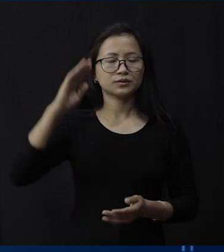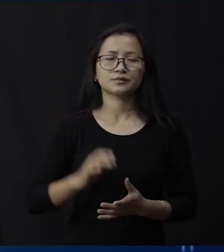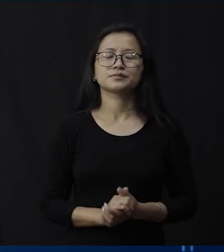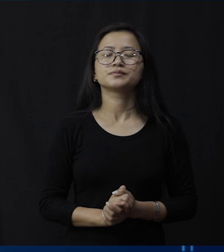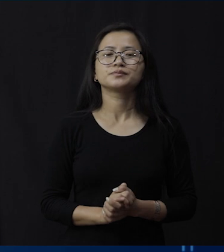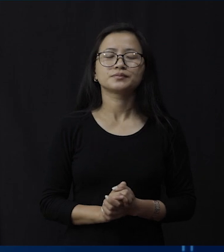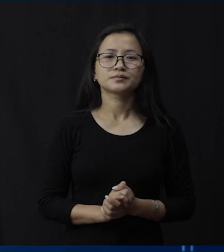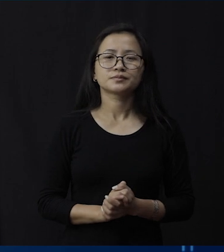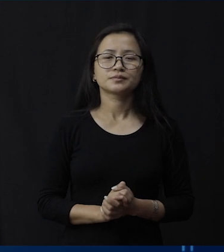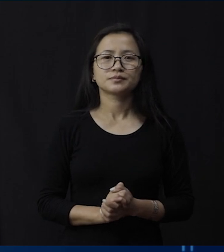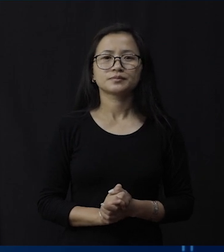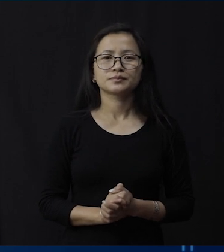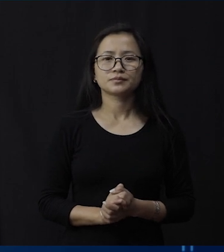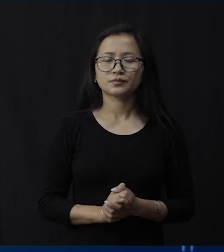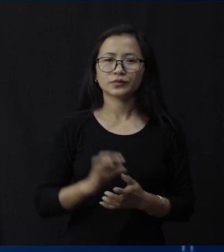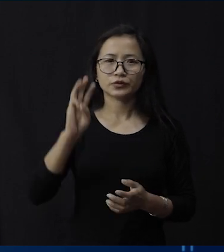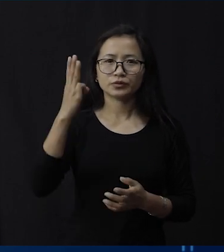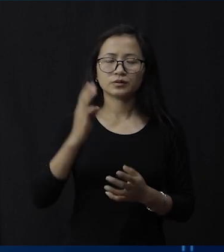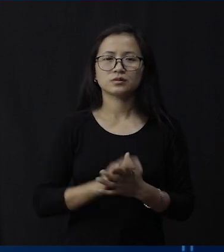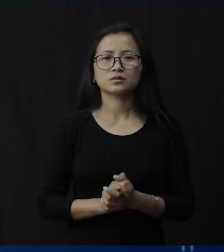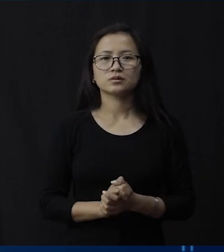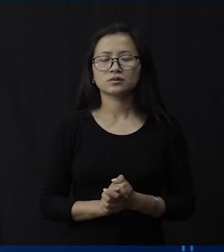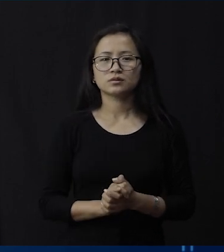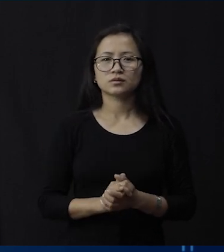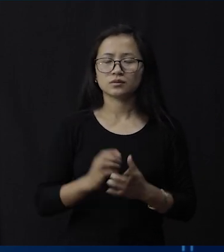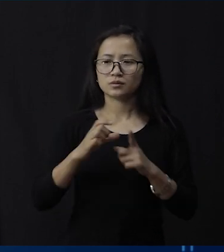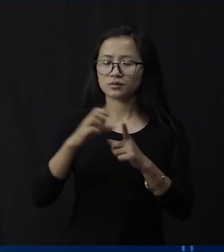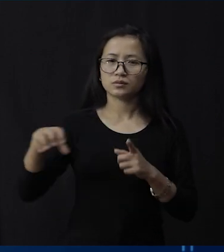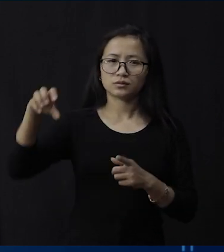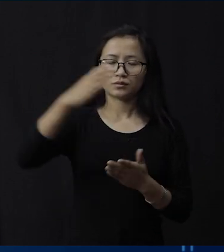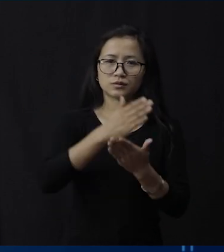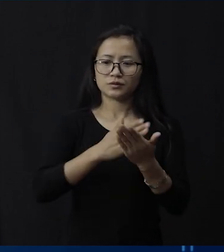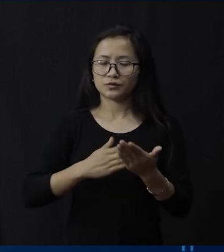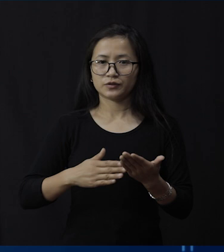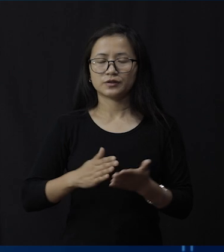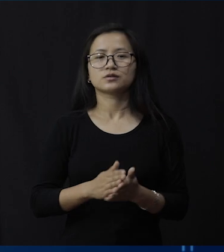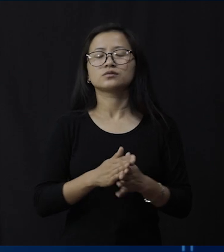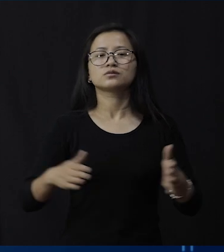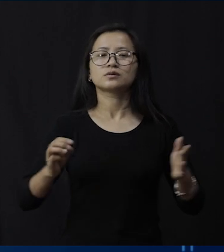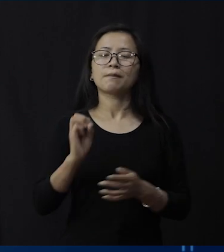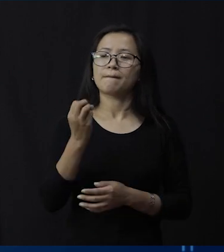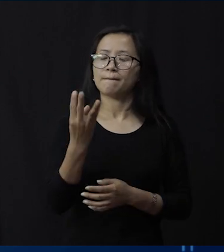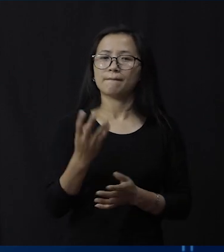right? Then number 3 is the district is divided into number